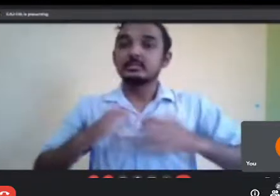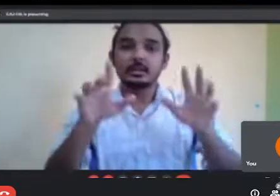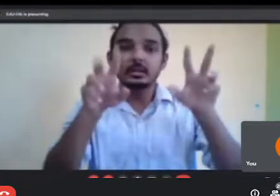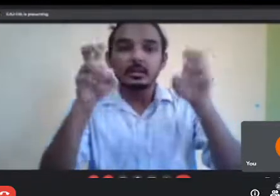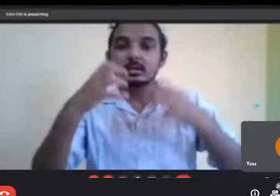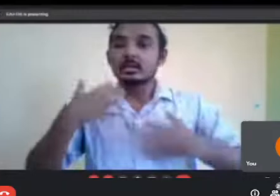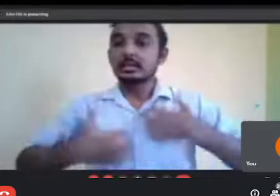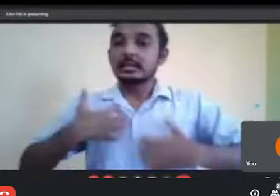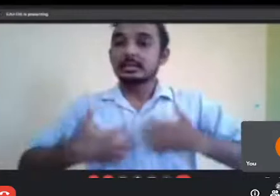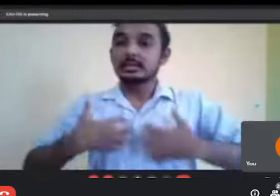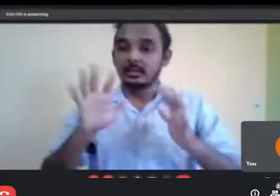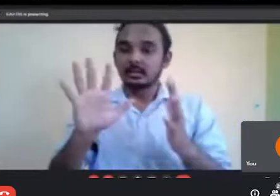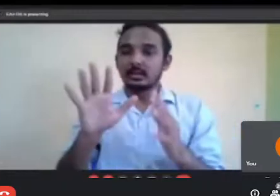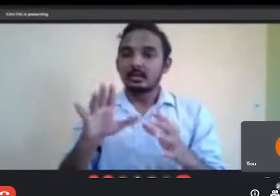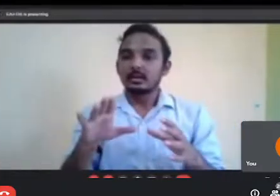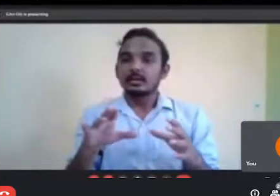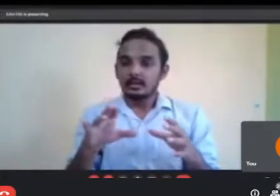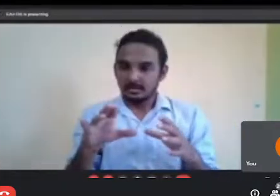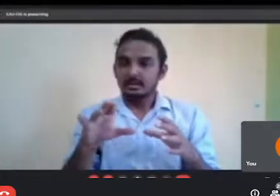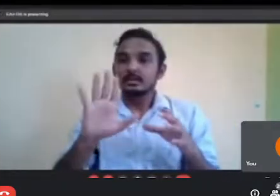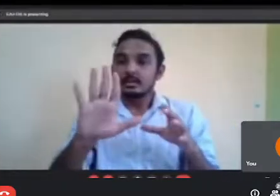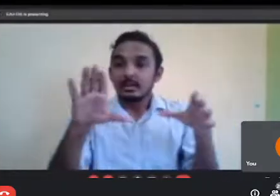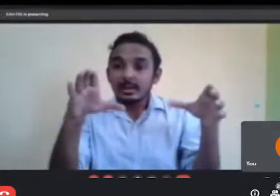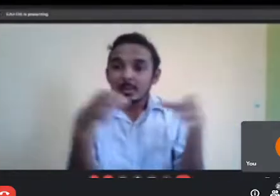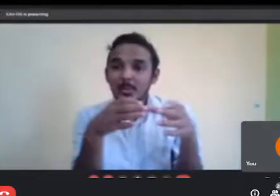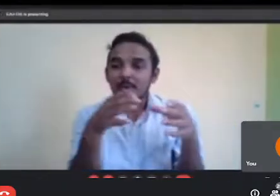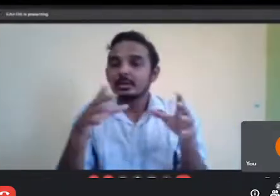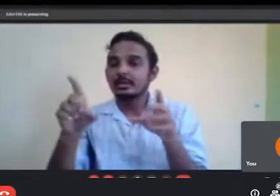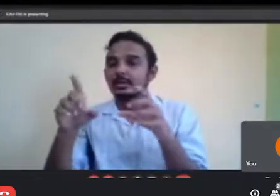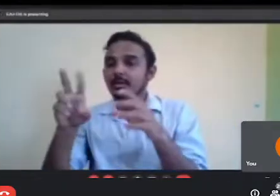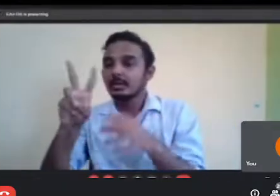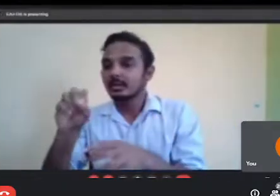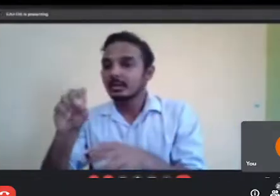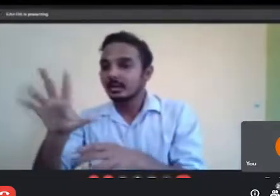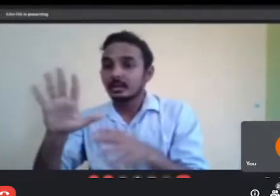So what you see in black was the involvement.